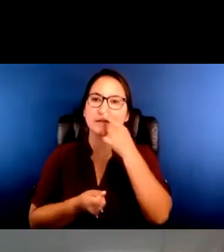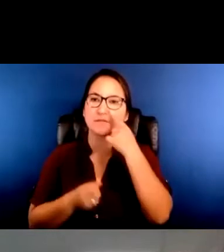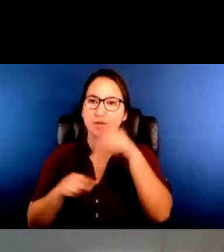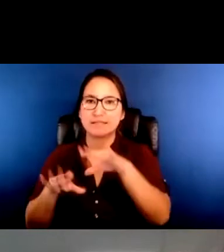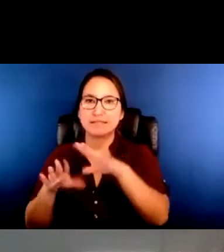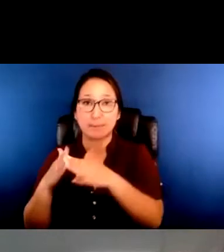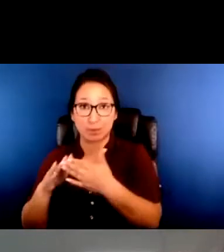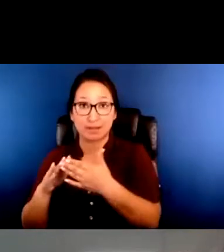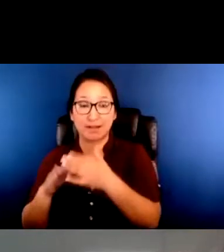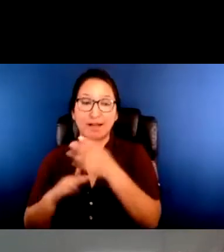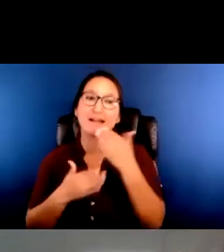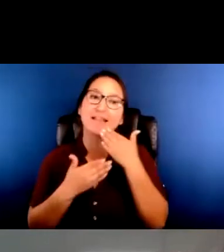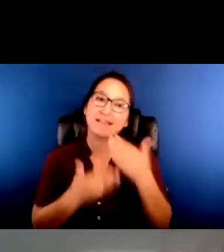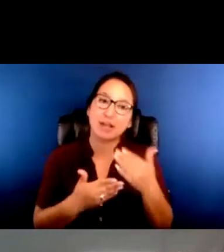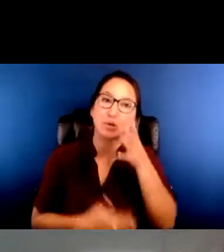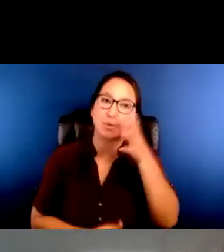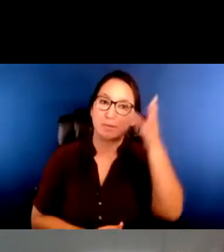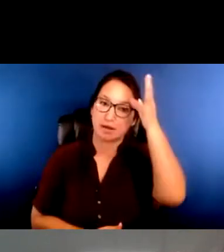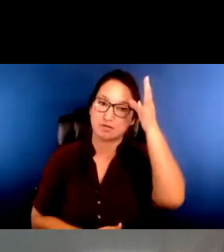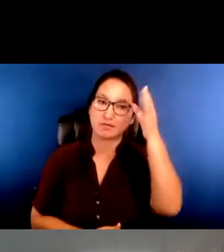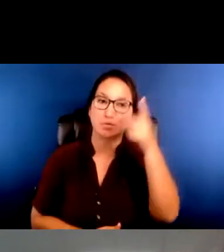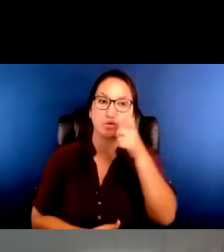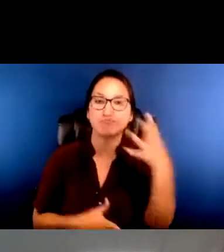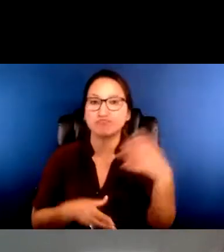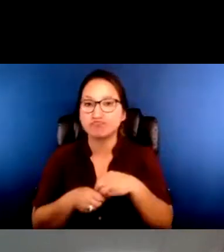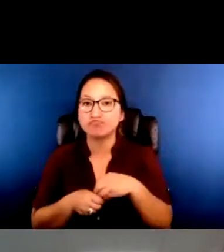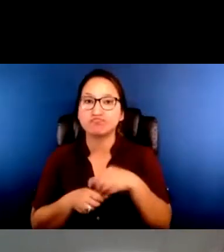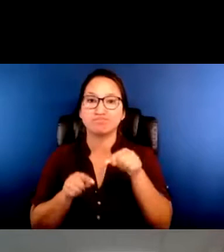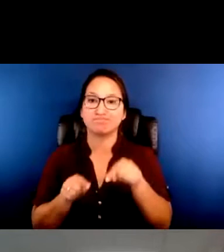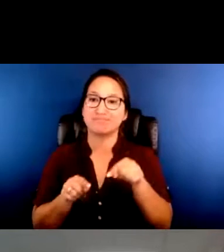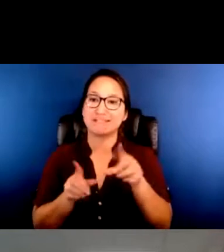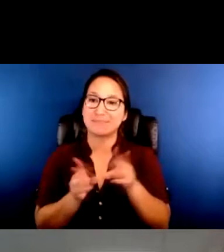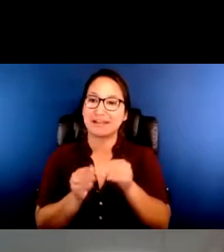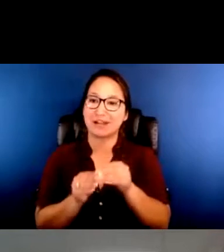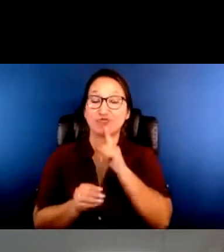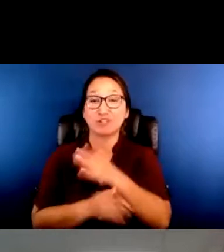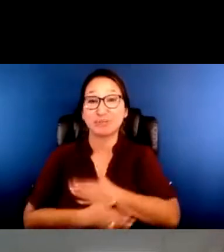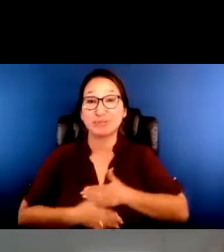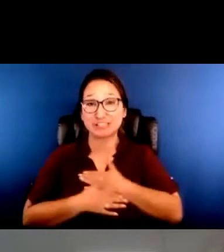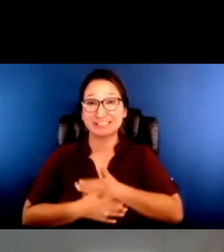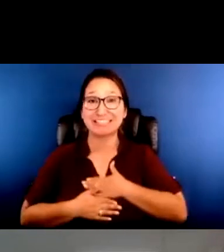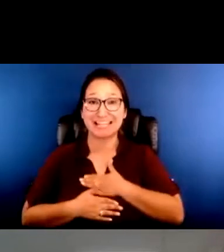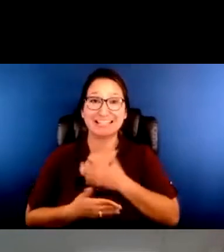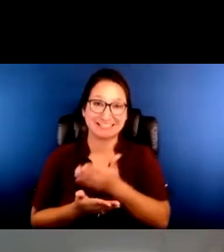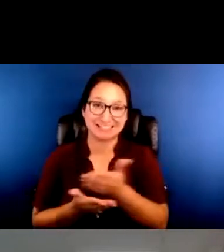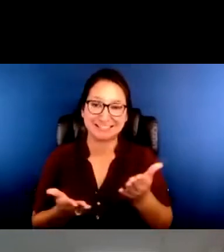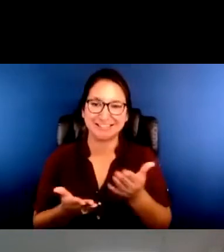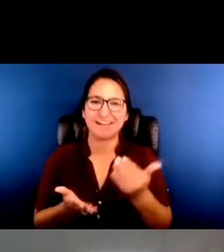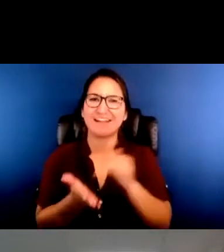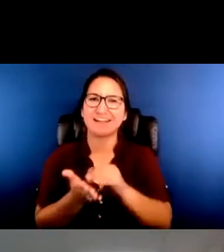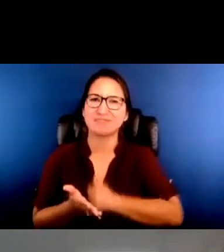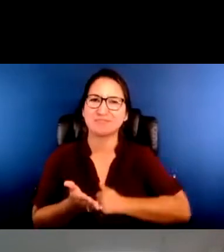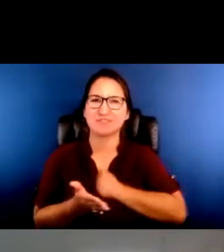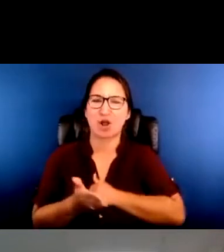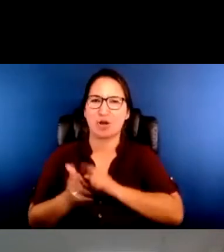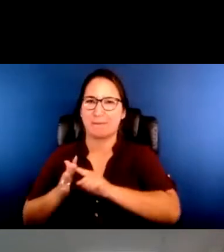And thank you, parents, for being a part of this. And we appreciate you. And again, sorry about the beginning link. That was on